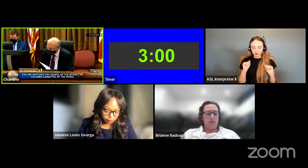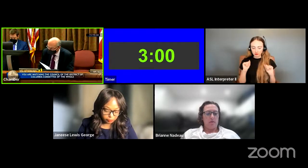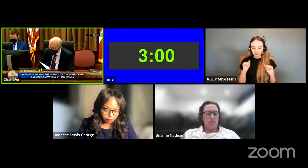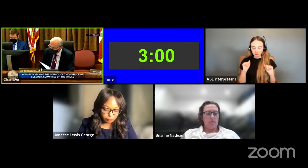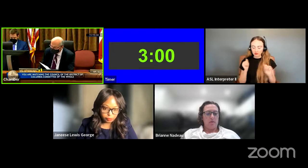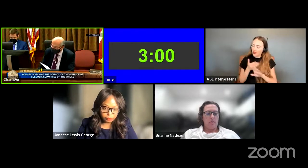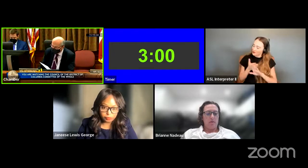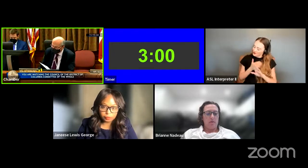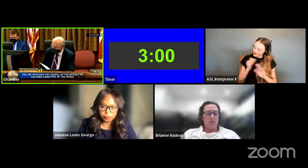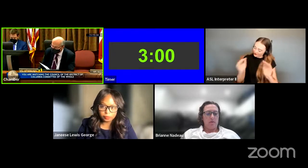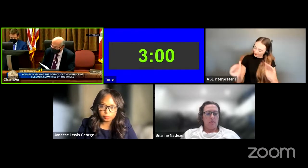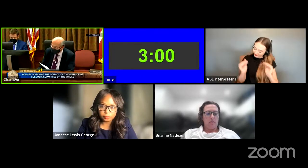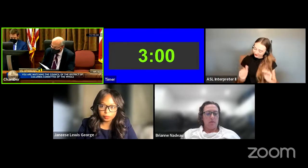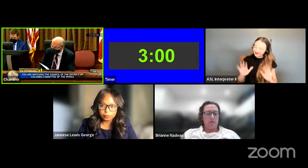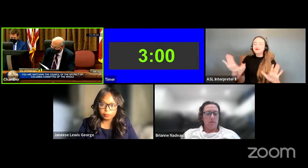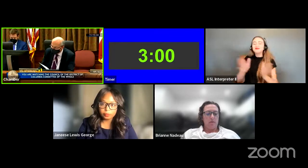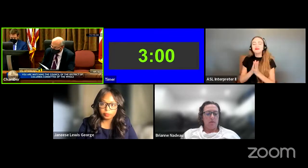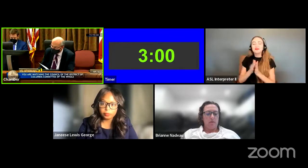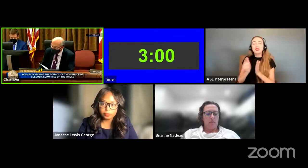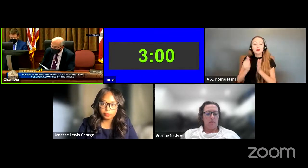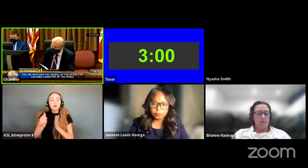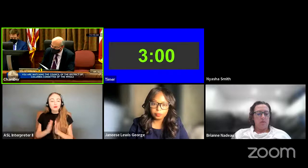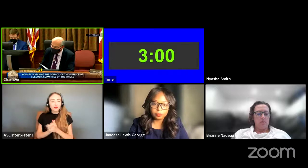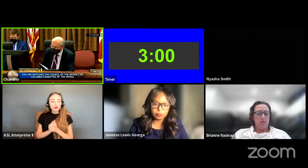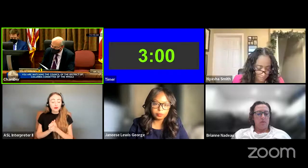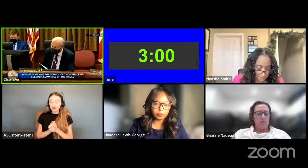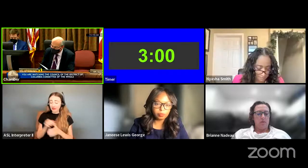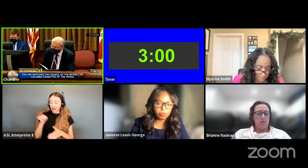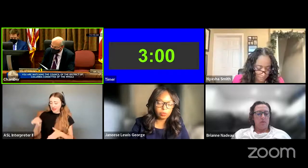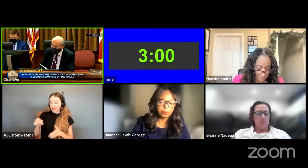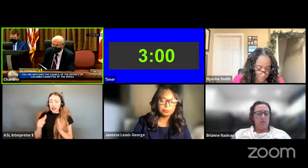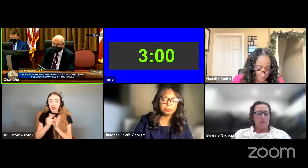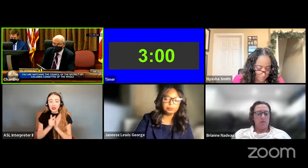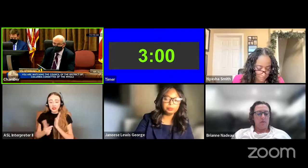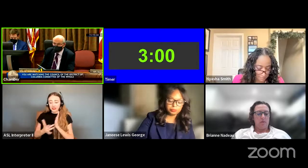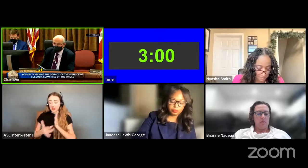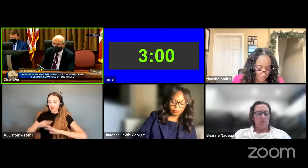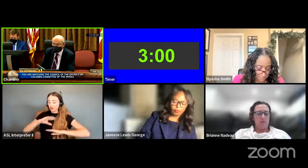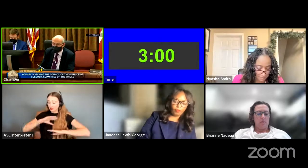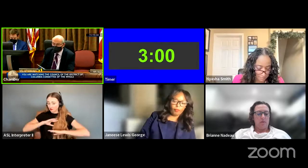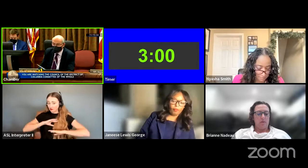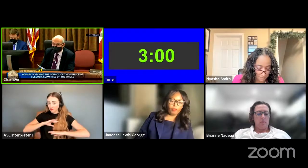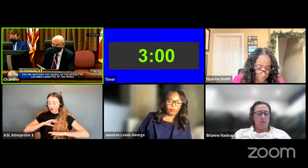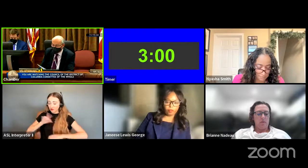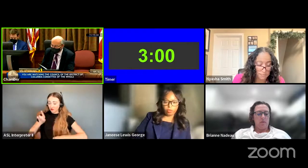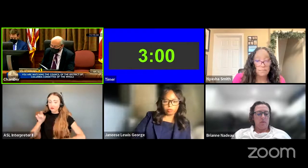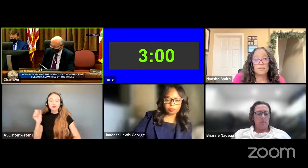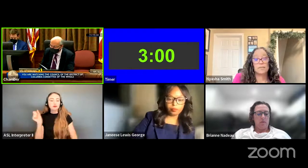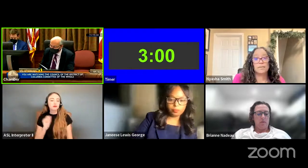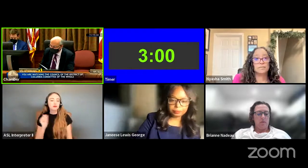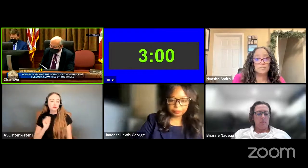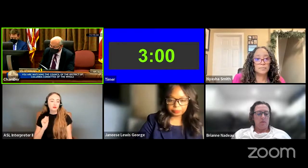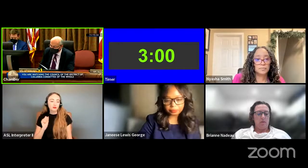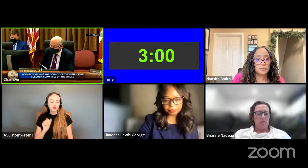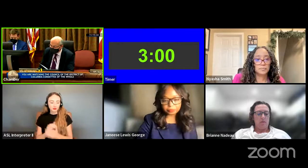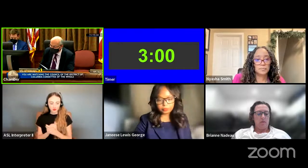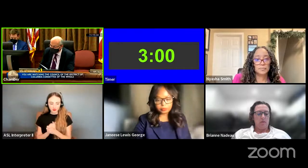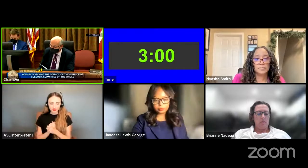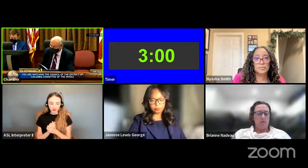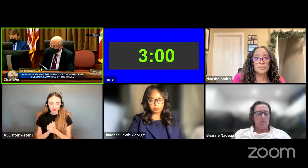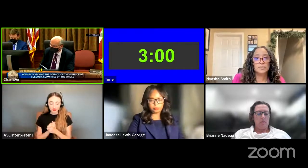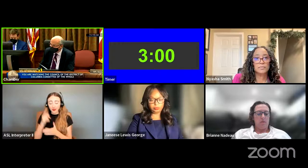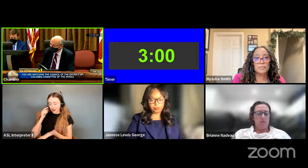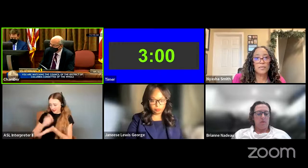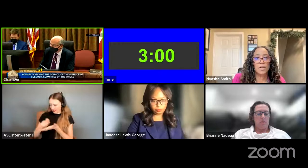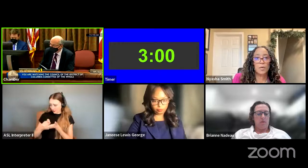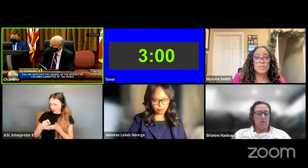before I go to the next measure, Madam General Counsel, is the measure legally and technically sufficient for our consideration? Yes, it is. Madam Secretary,